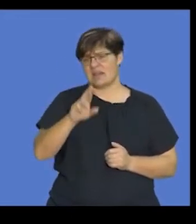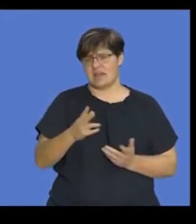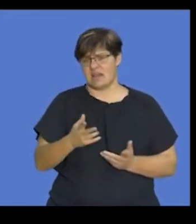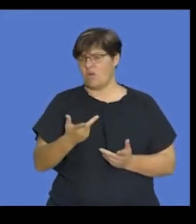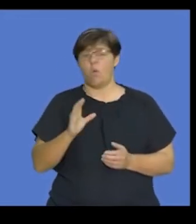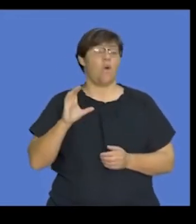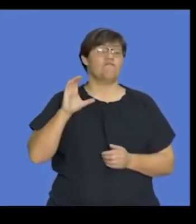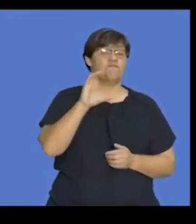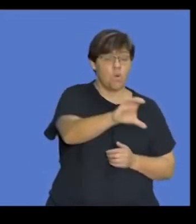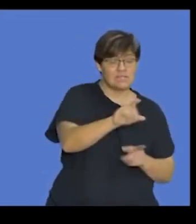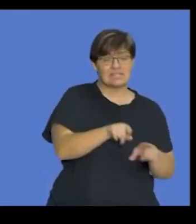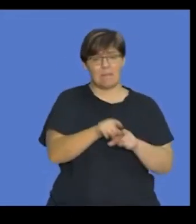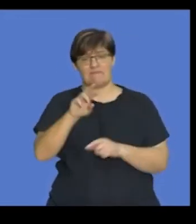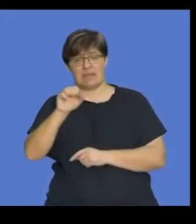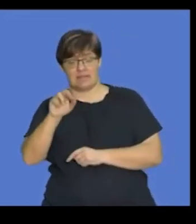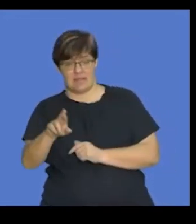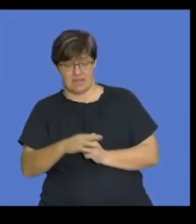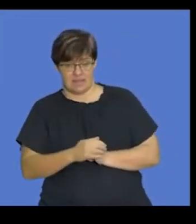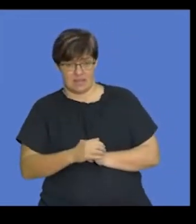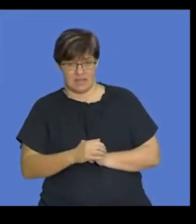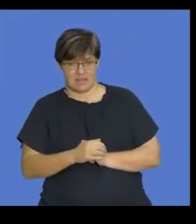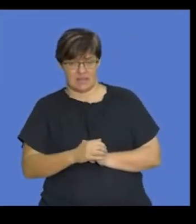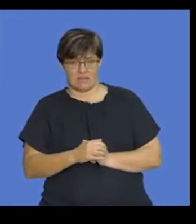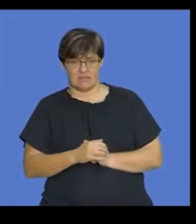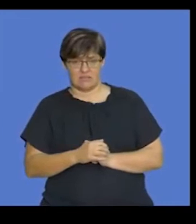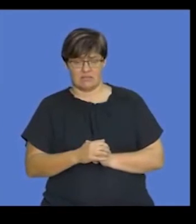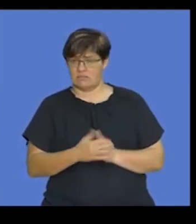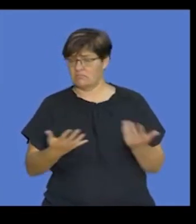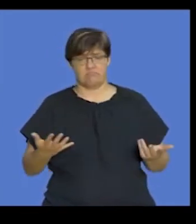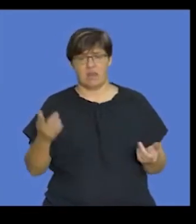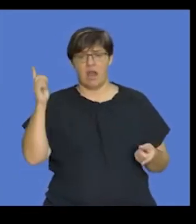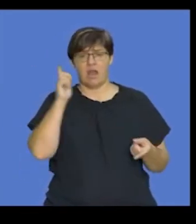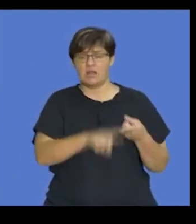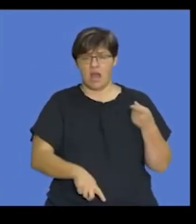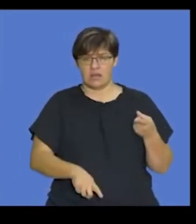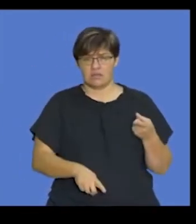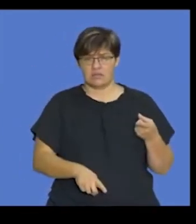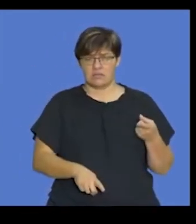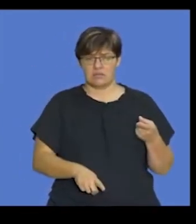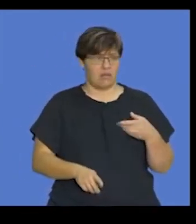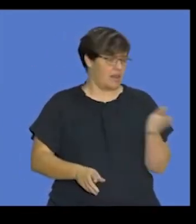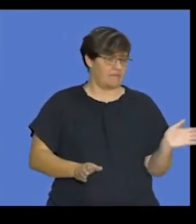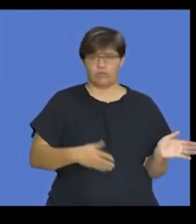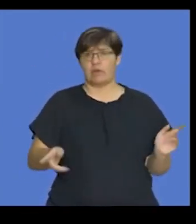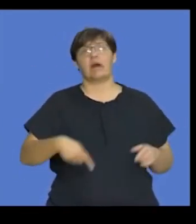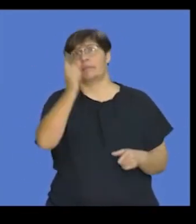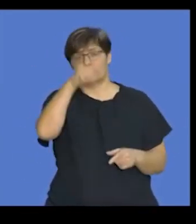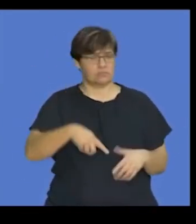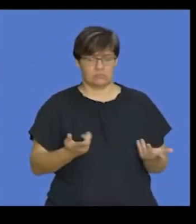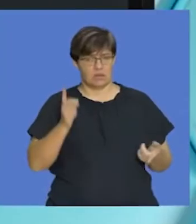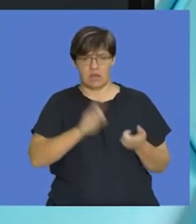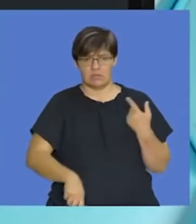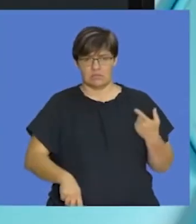vector. I cannot put a direction in terms of left, right, up, down. I didn't tell